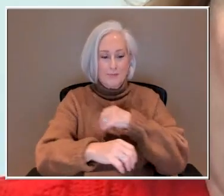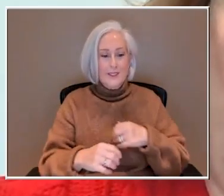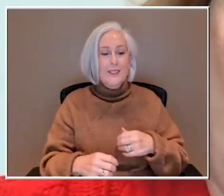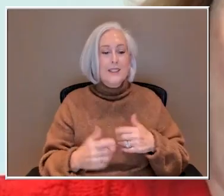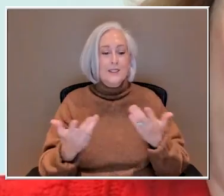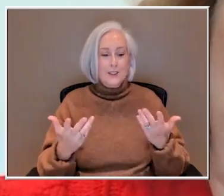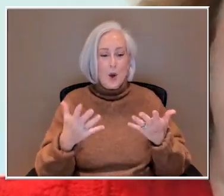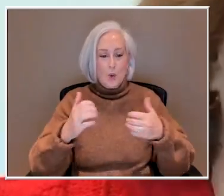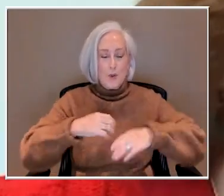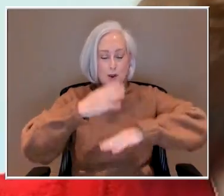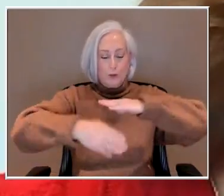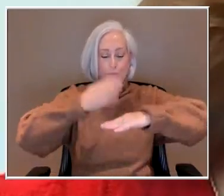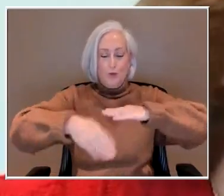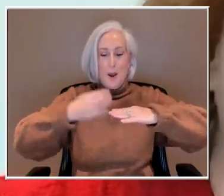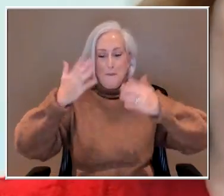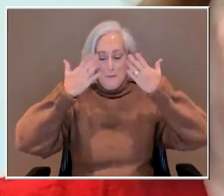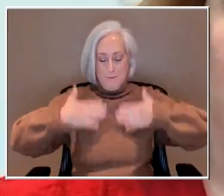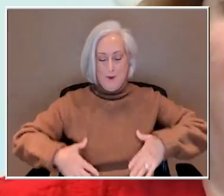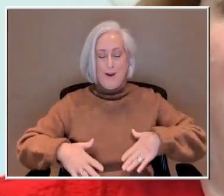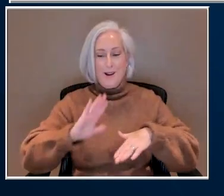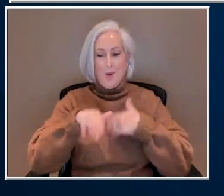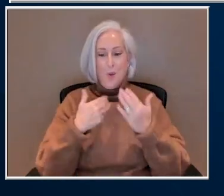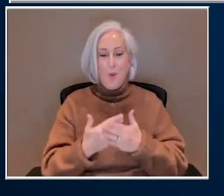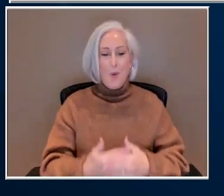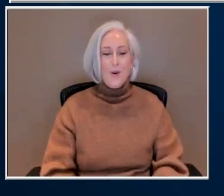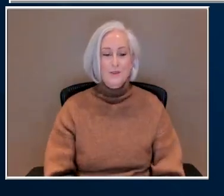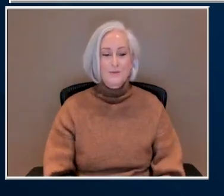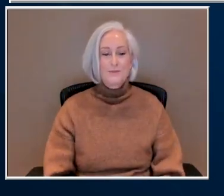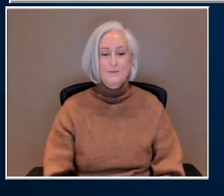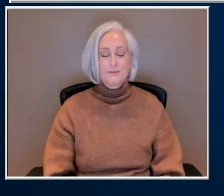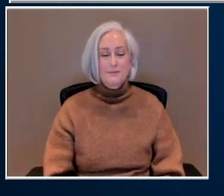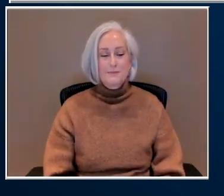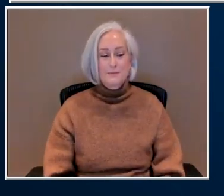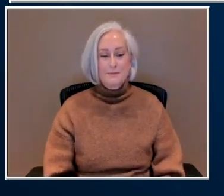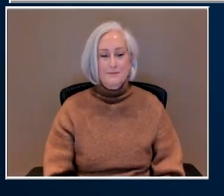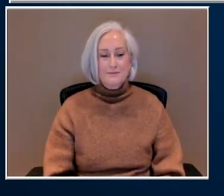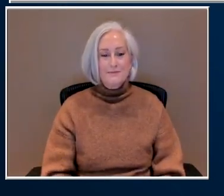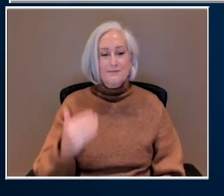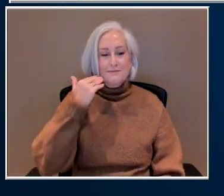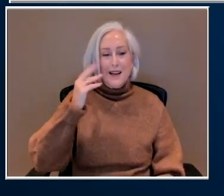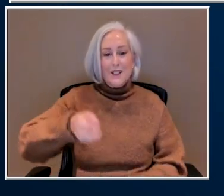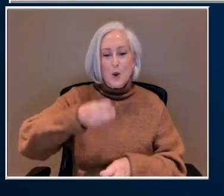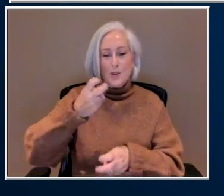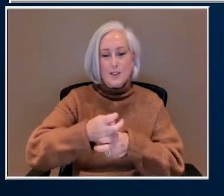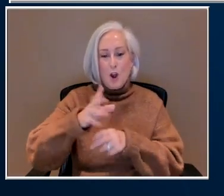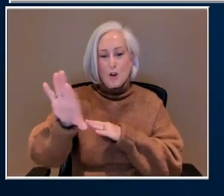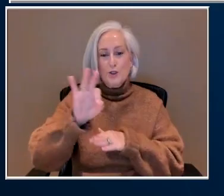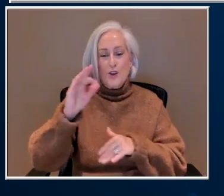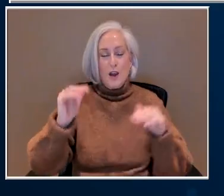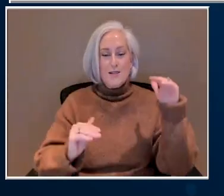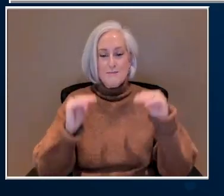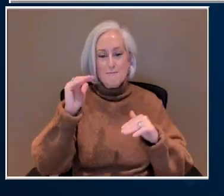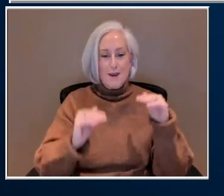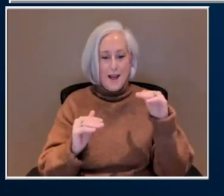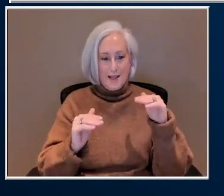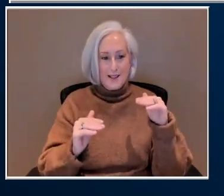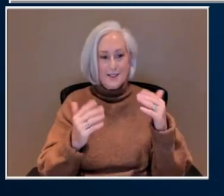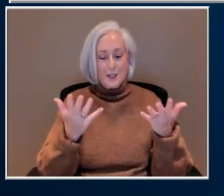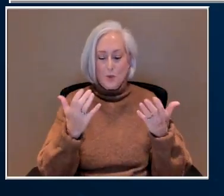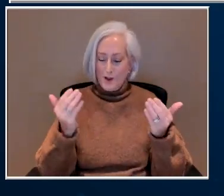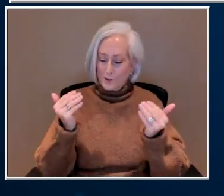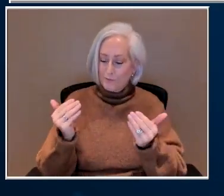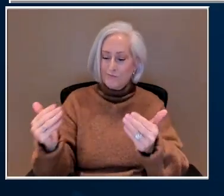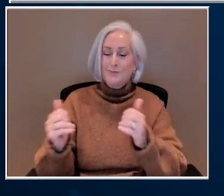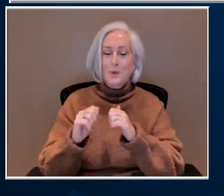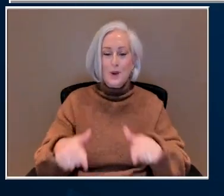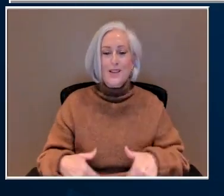wrap him in bubble wrap. I bet you do. I know it's kind of hard probably to find that balance of wanting him to go live his life, but also just